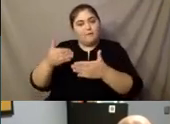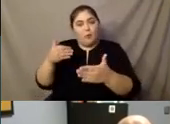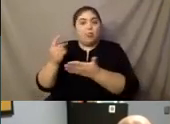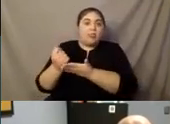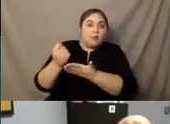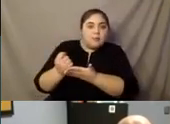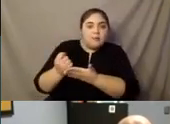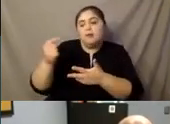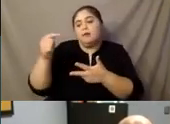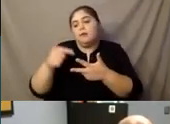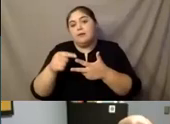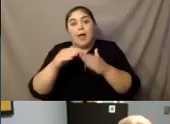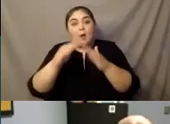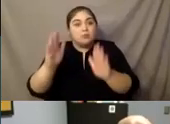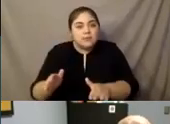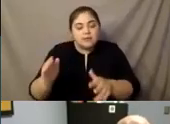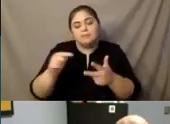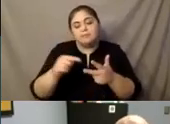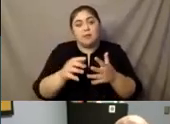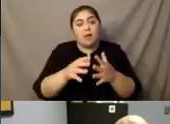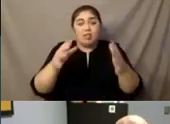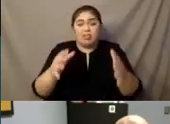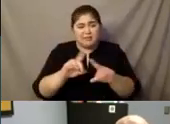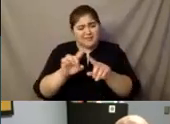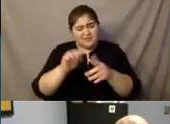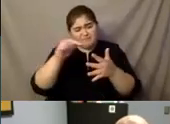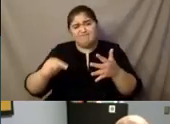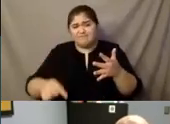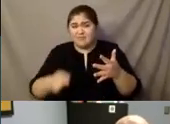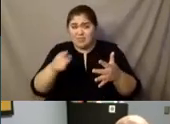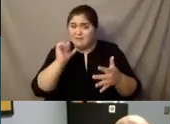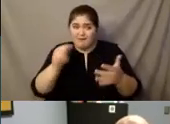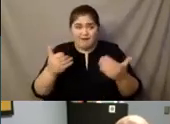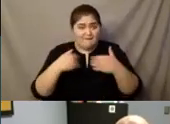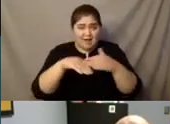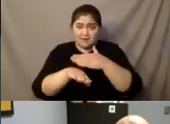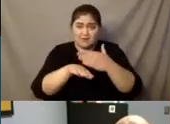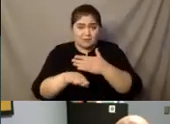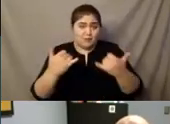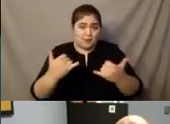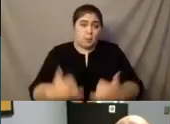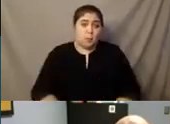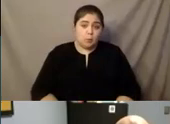therapy or housing, a lot of different things that they're not going to have access to.